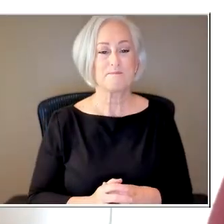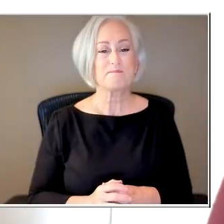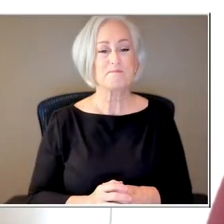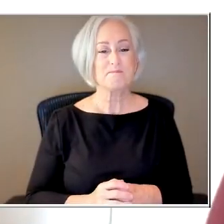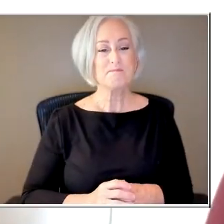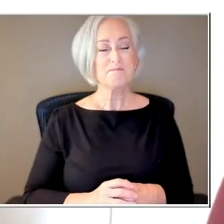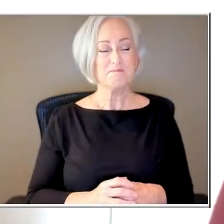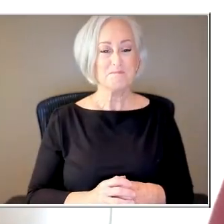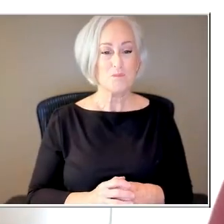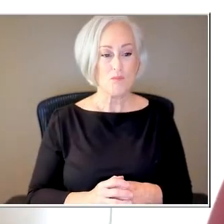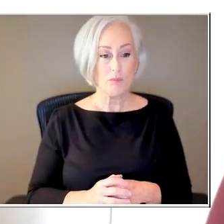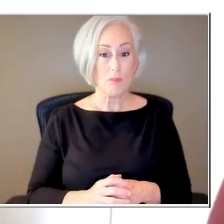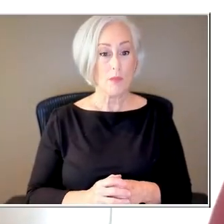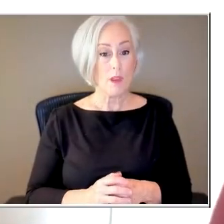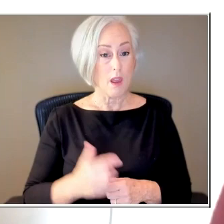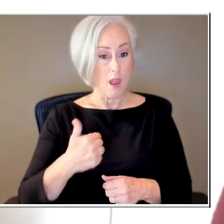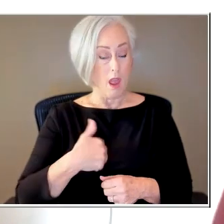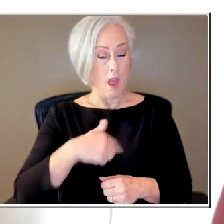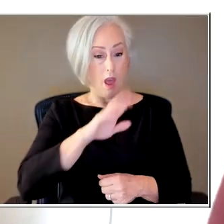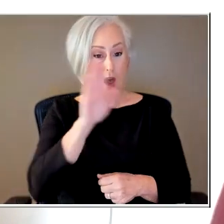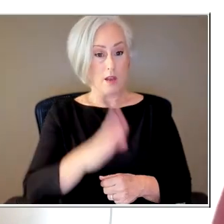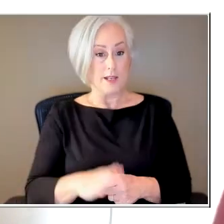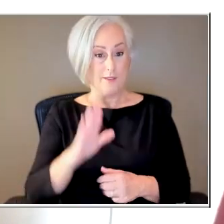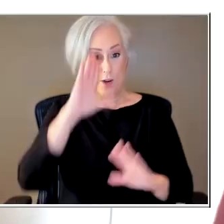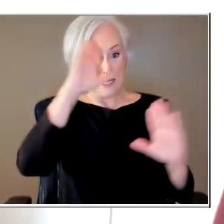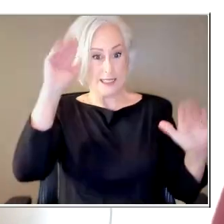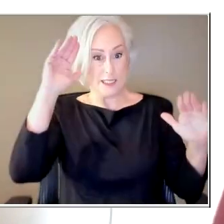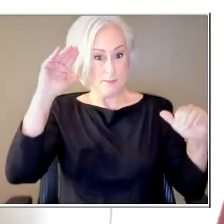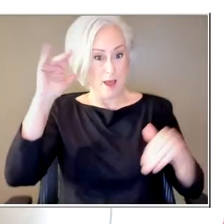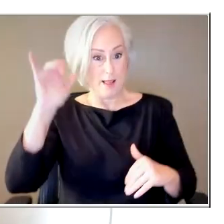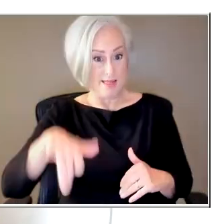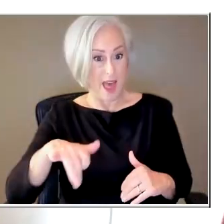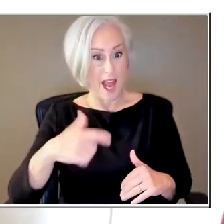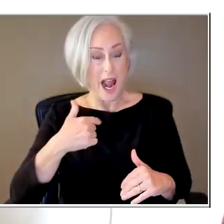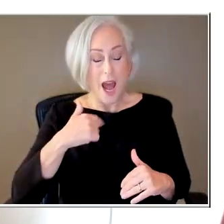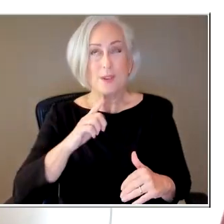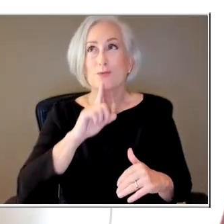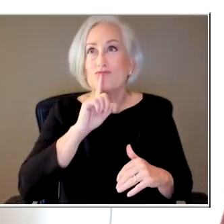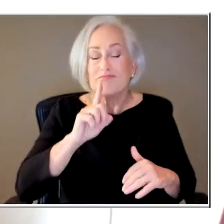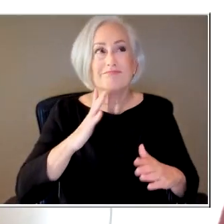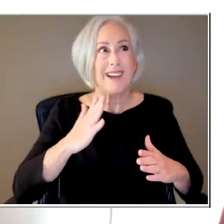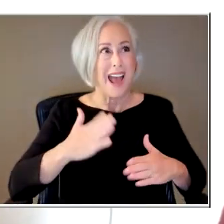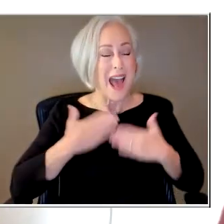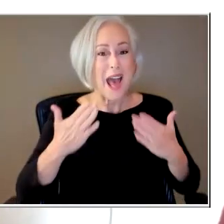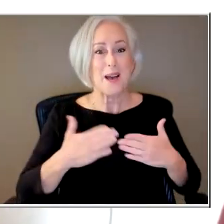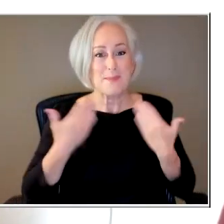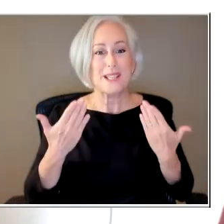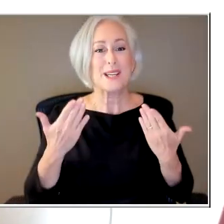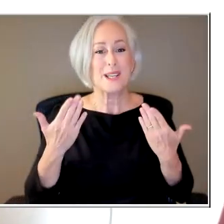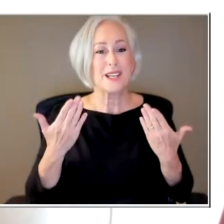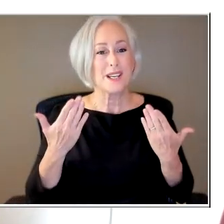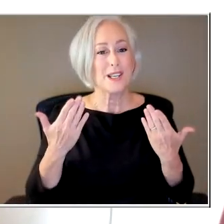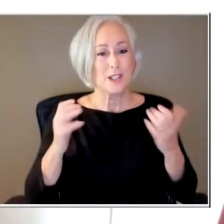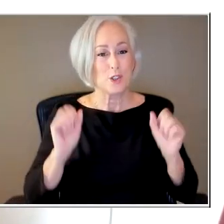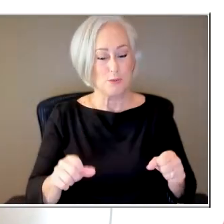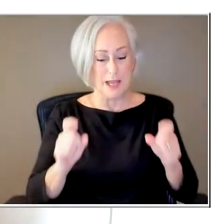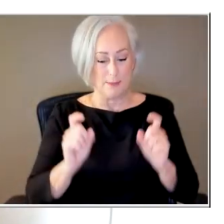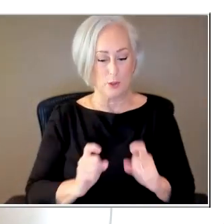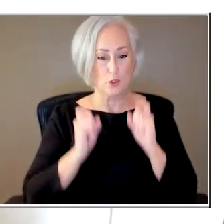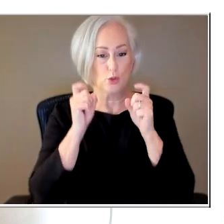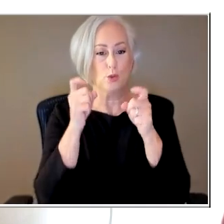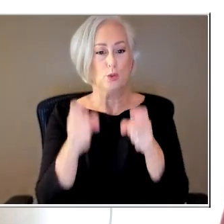So I never expected. So I was just super happy to be able to donate,